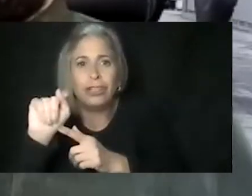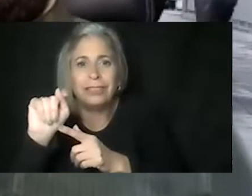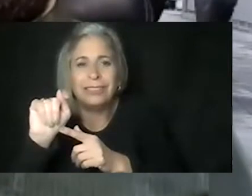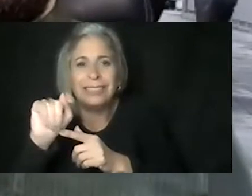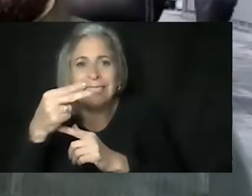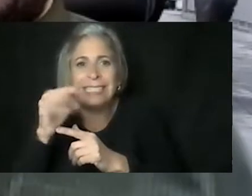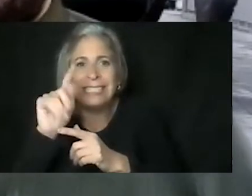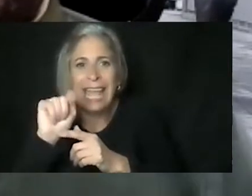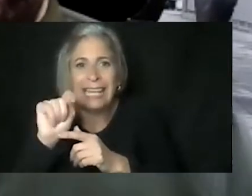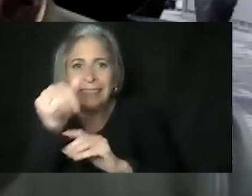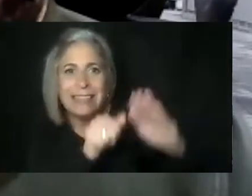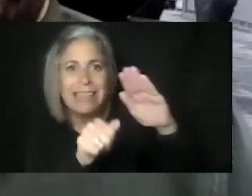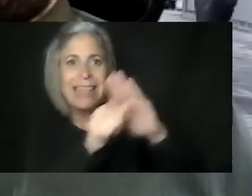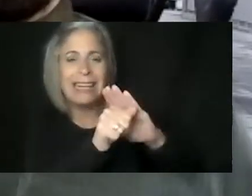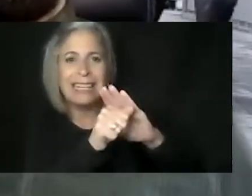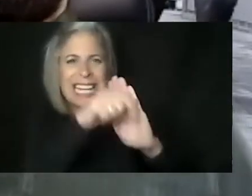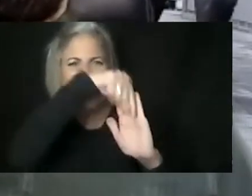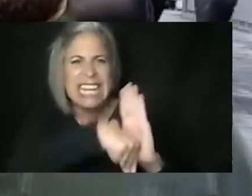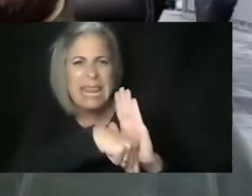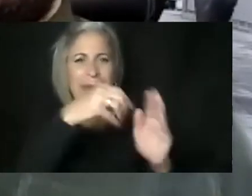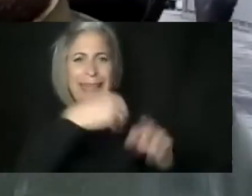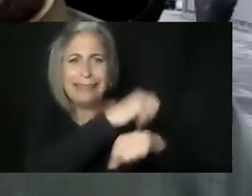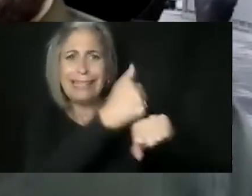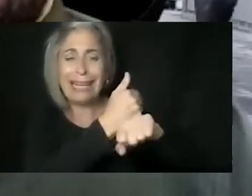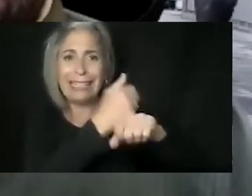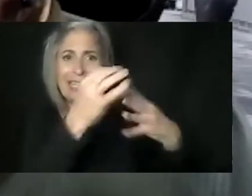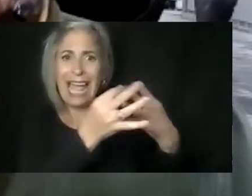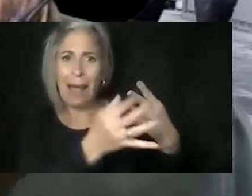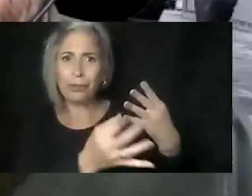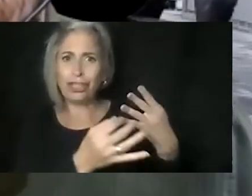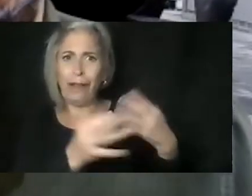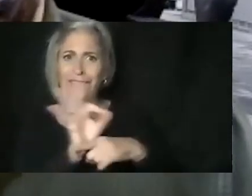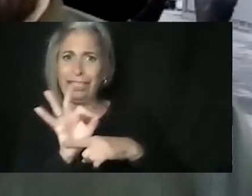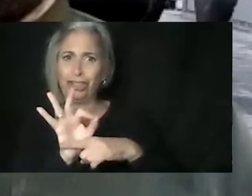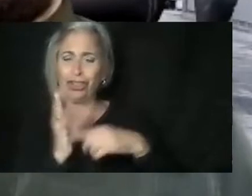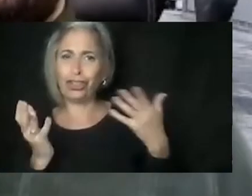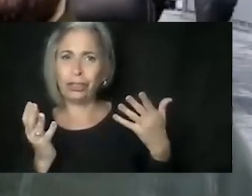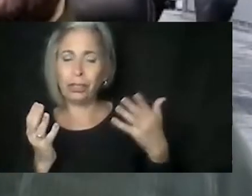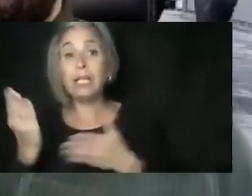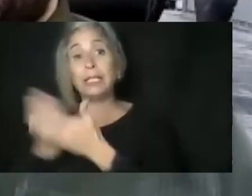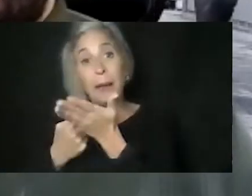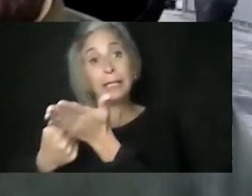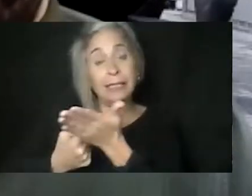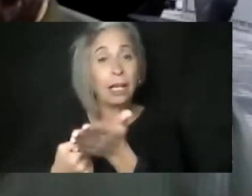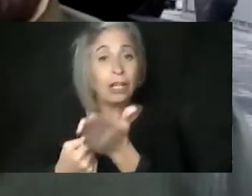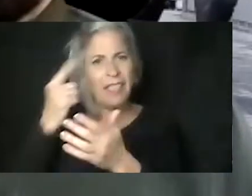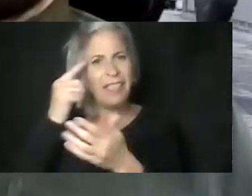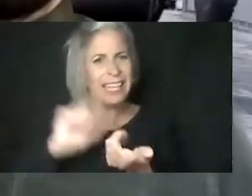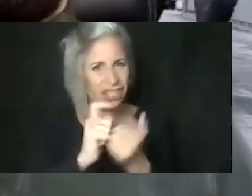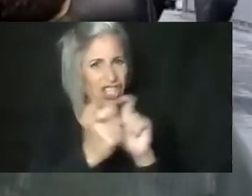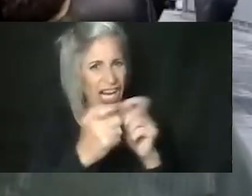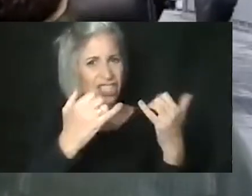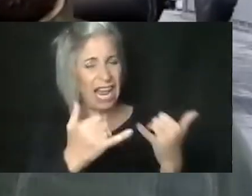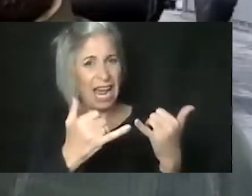6 layers deep into the settings as like an Right. optional feature. I know there was some discussion. I think it's been changed now, but